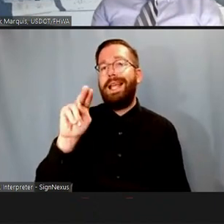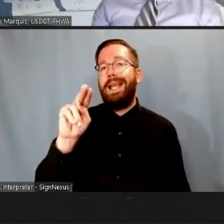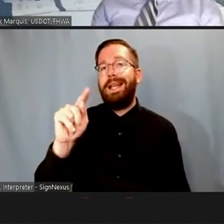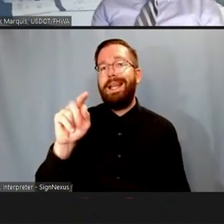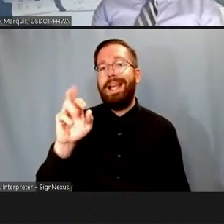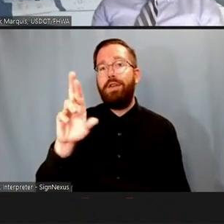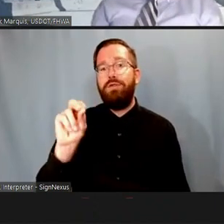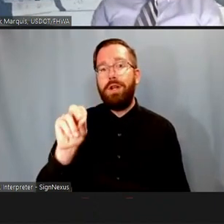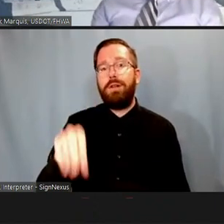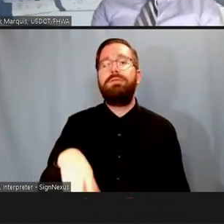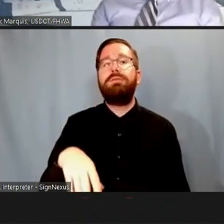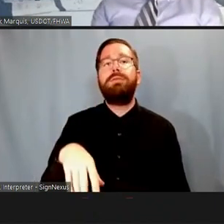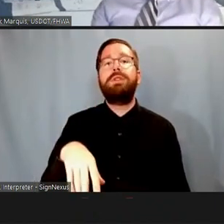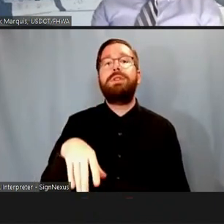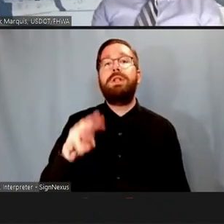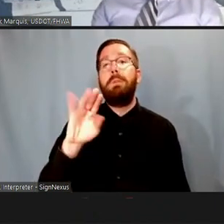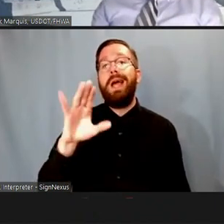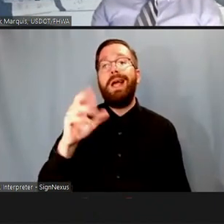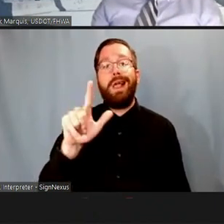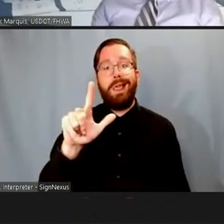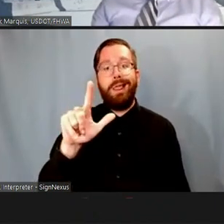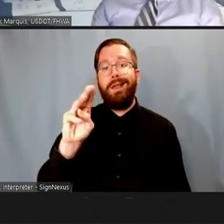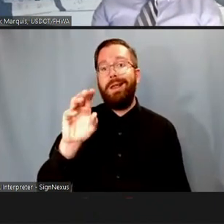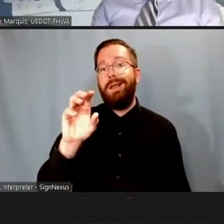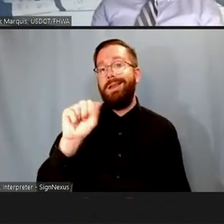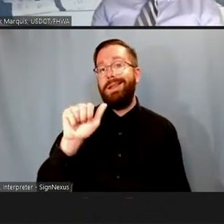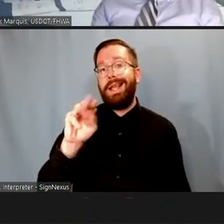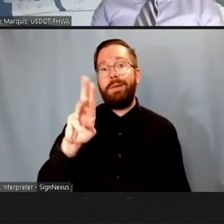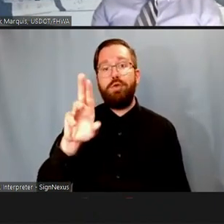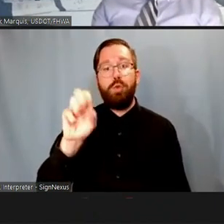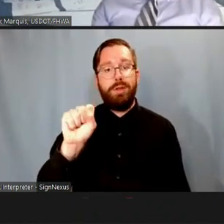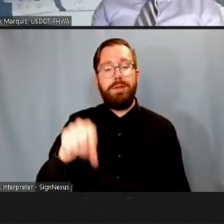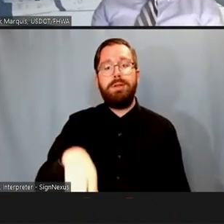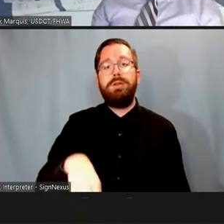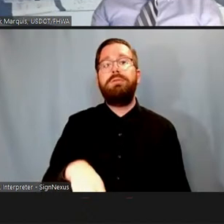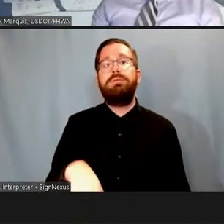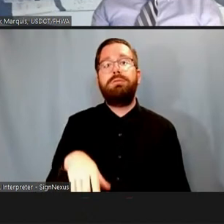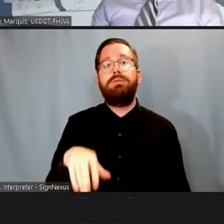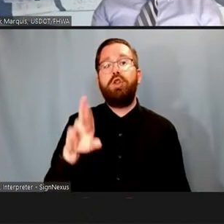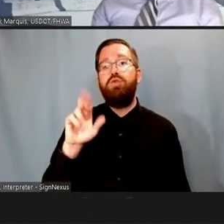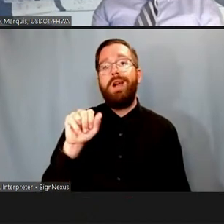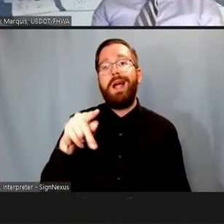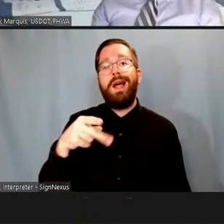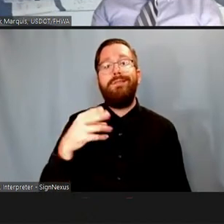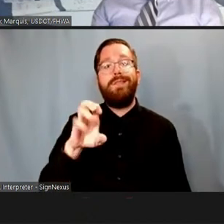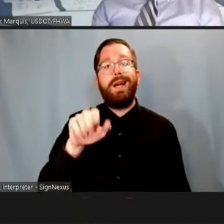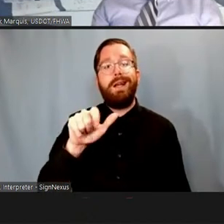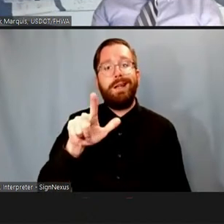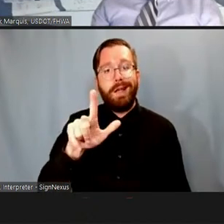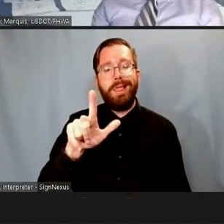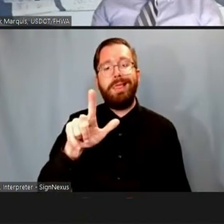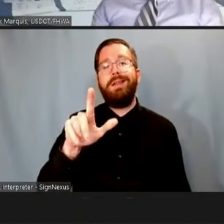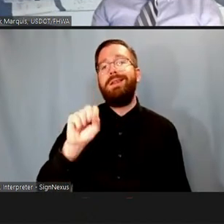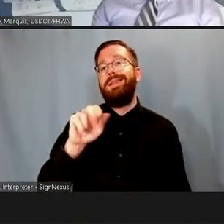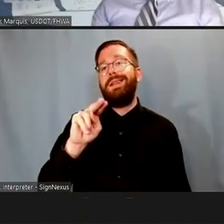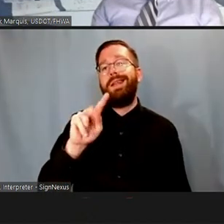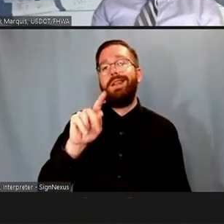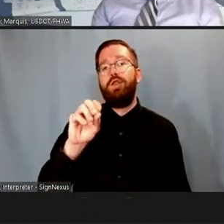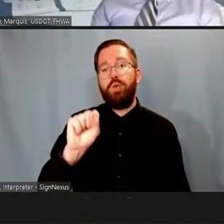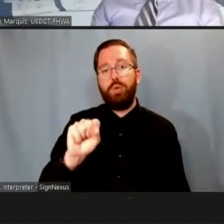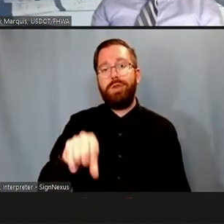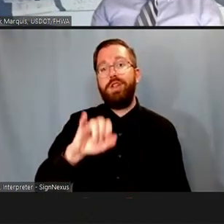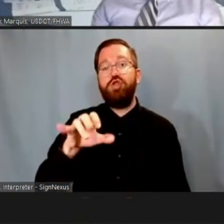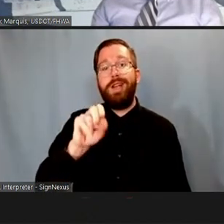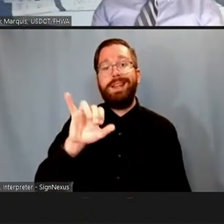michael samuels rafael santos jessica jean baptiste